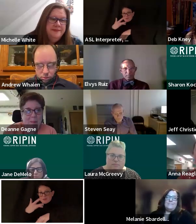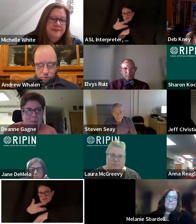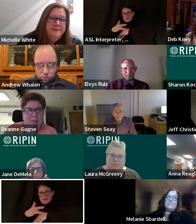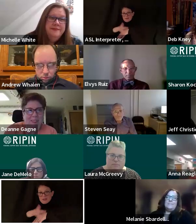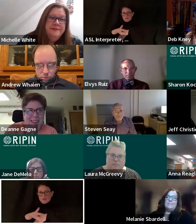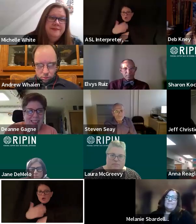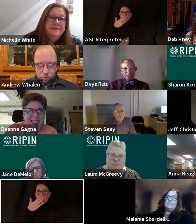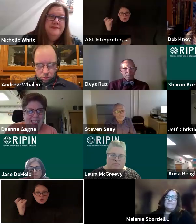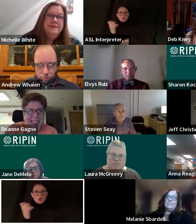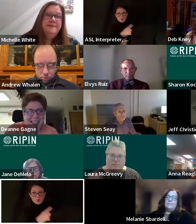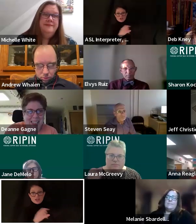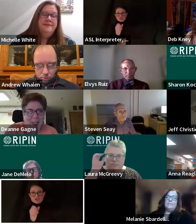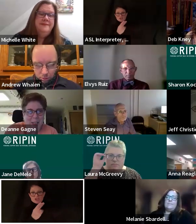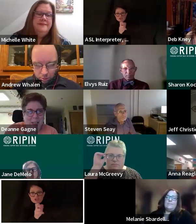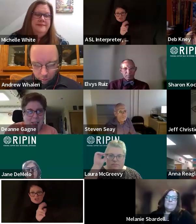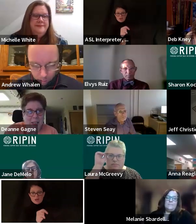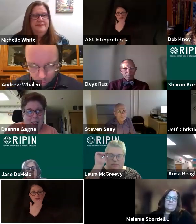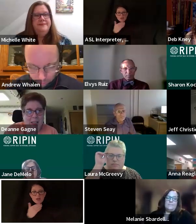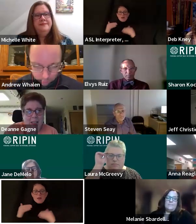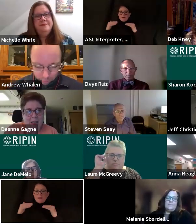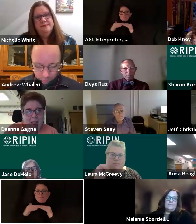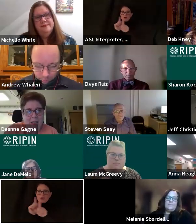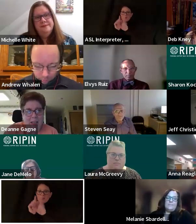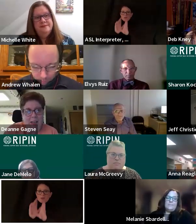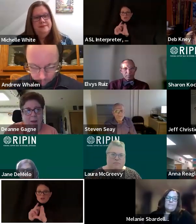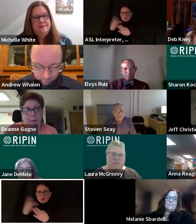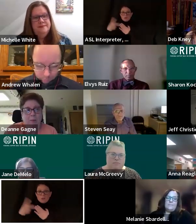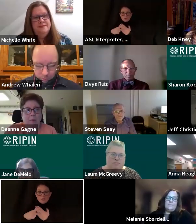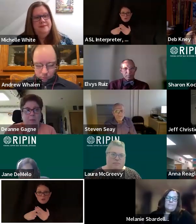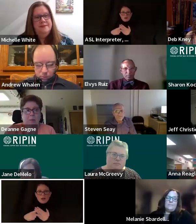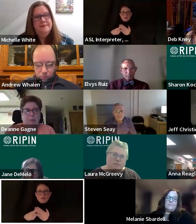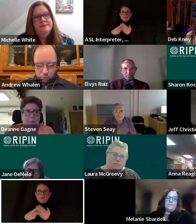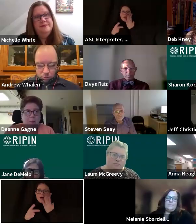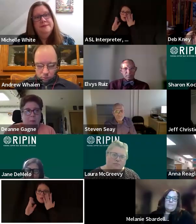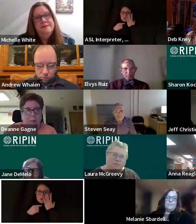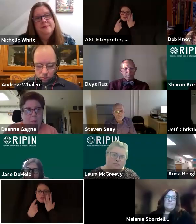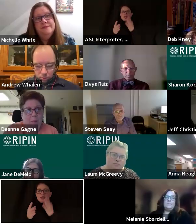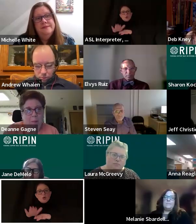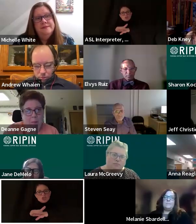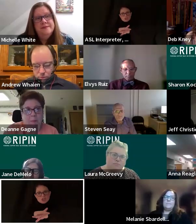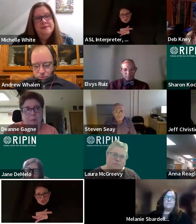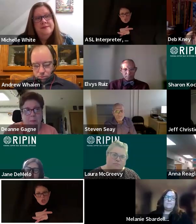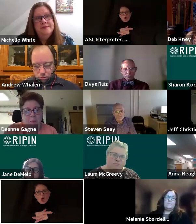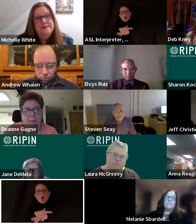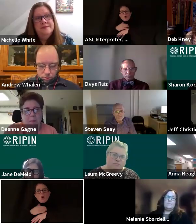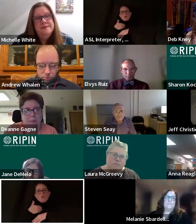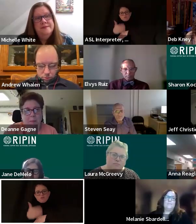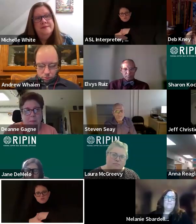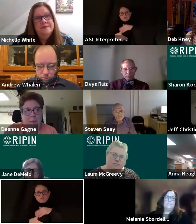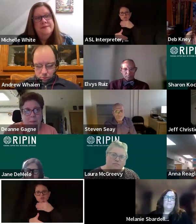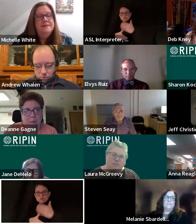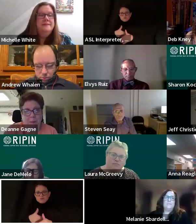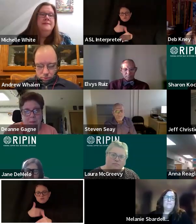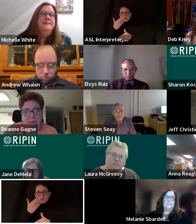So good question, Sharon. The peer mentor pilot is, I will say it's slow going